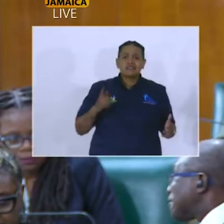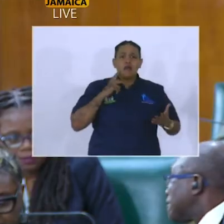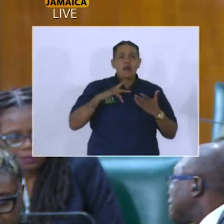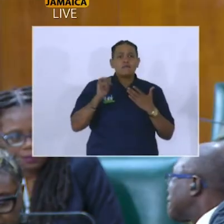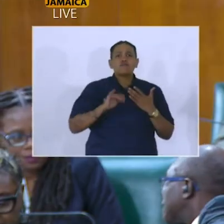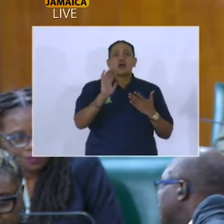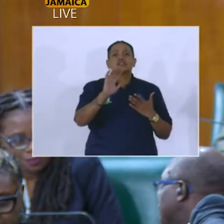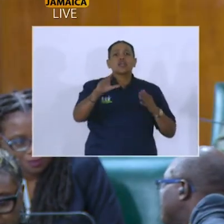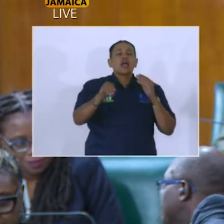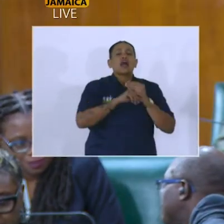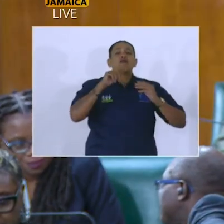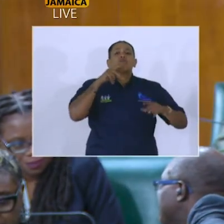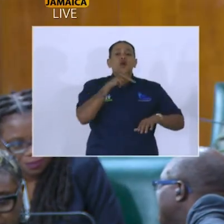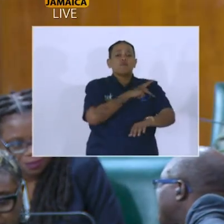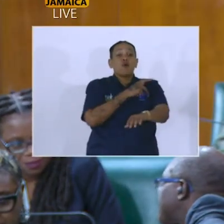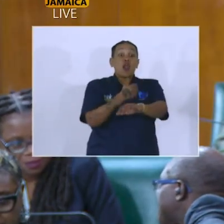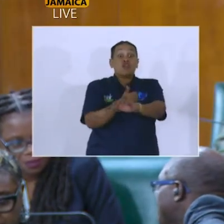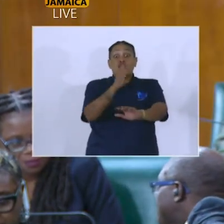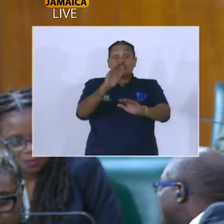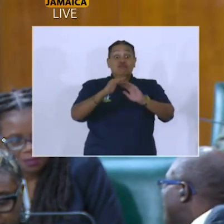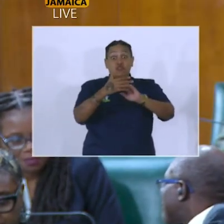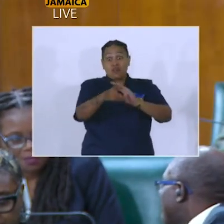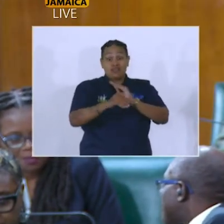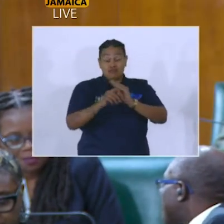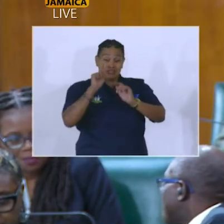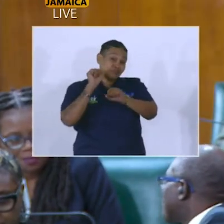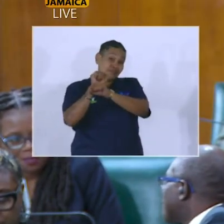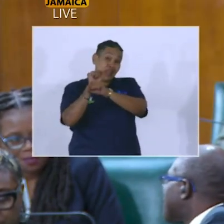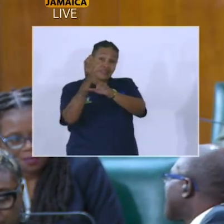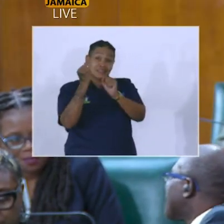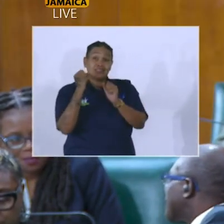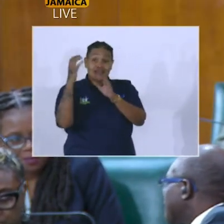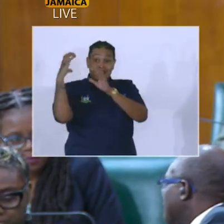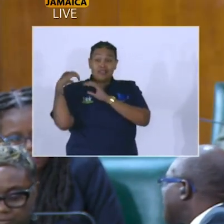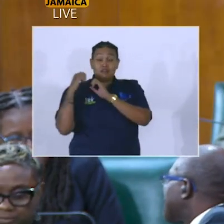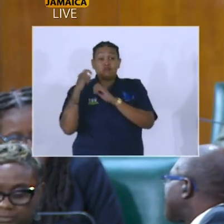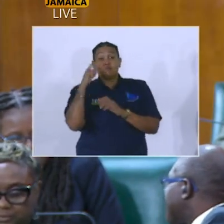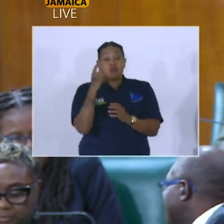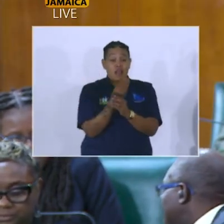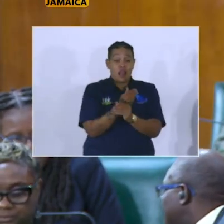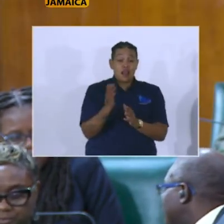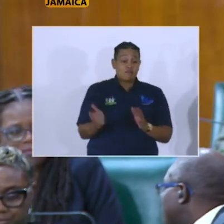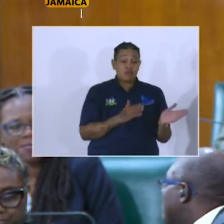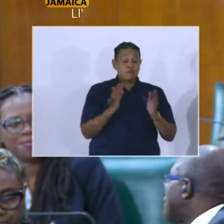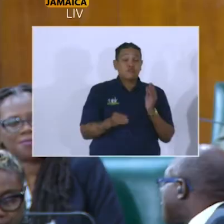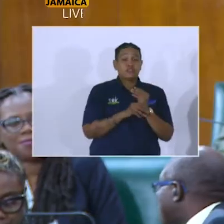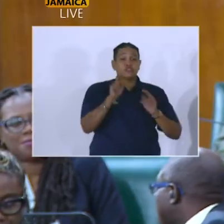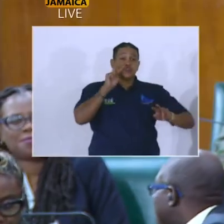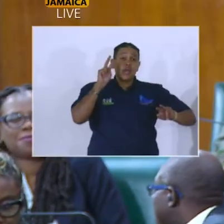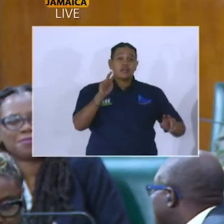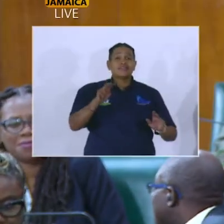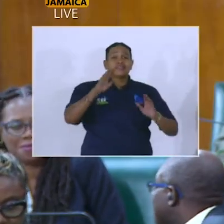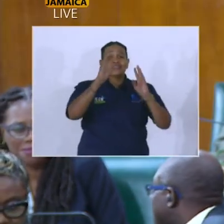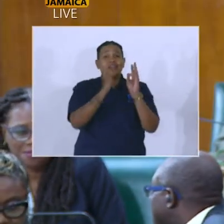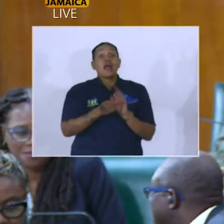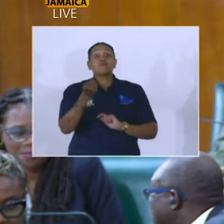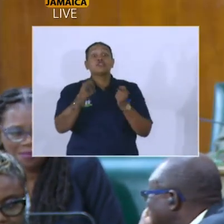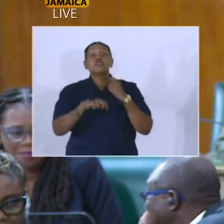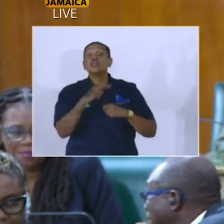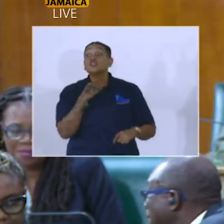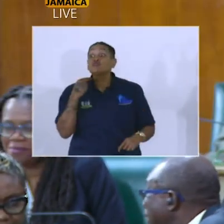project, the Port Authority has been tasked with land preparation to address climate change